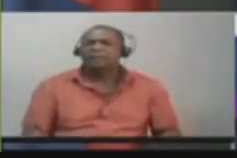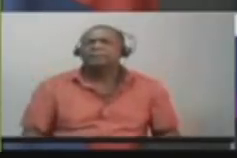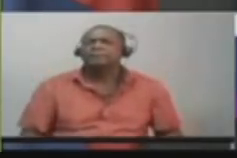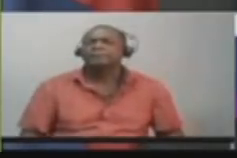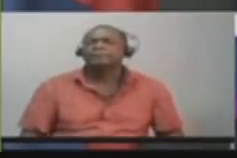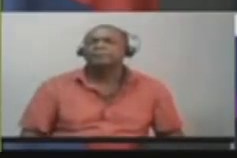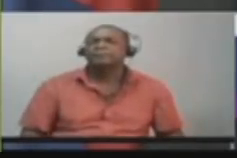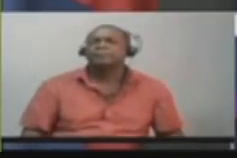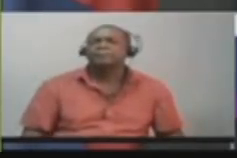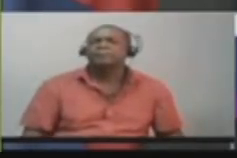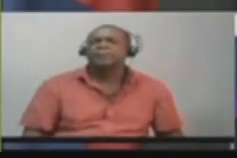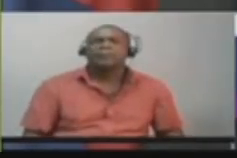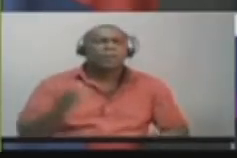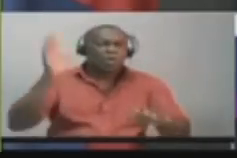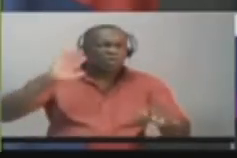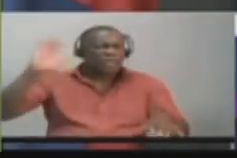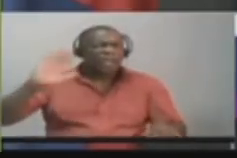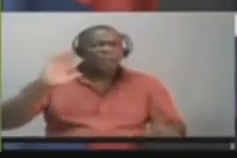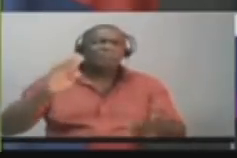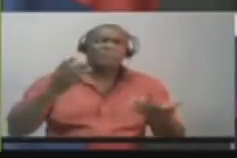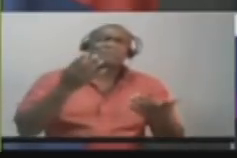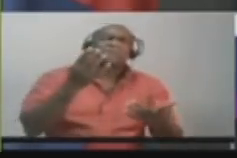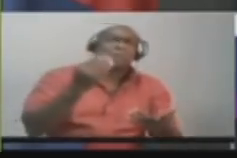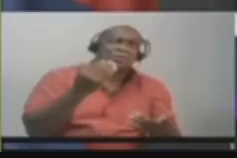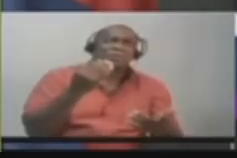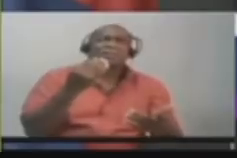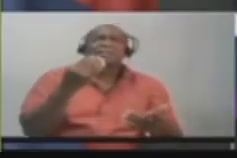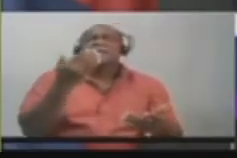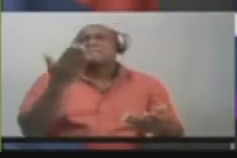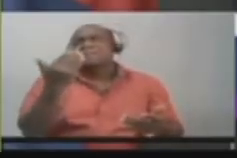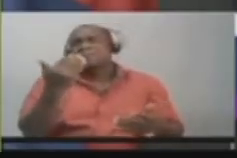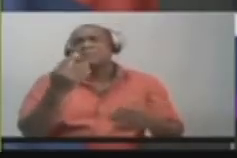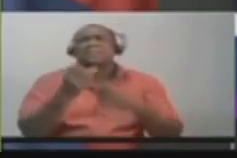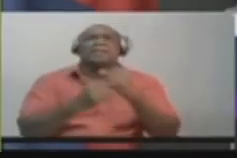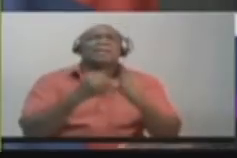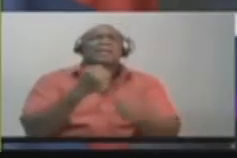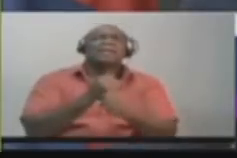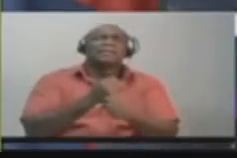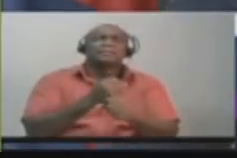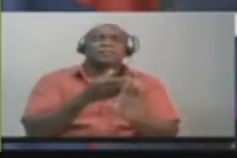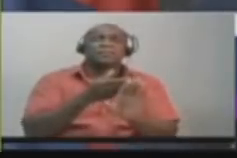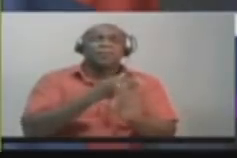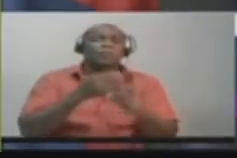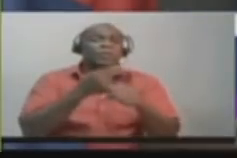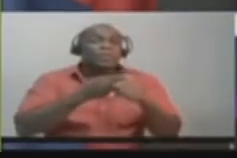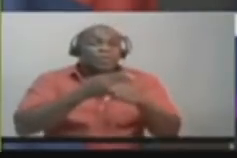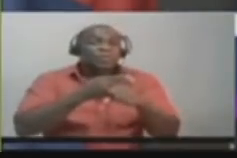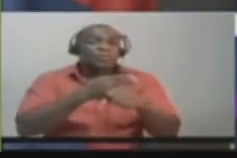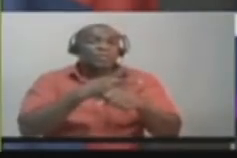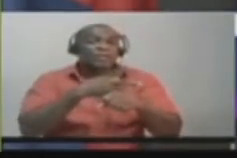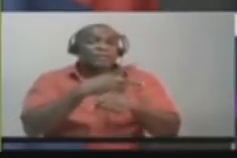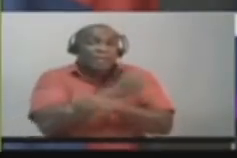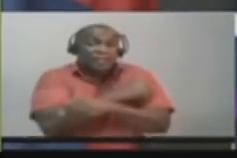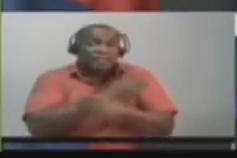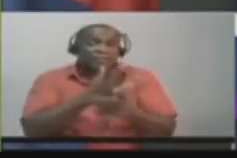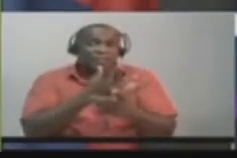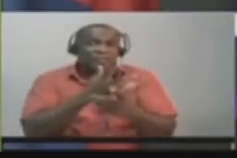to satisfy the length of time it took to be developed? But in that time, right,